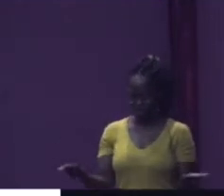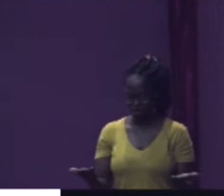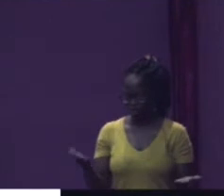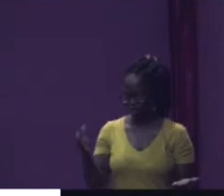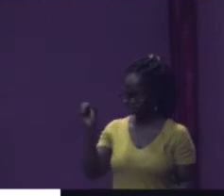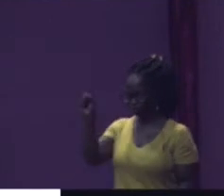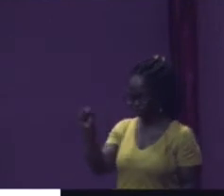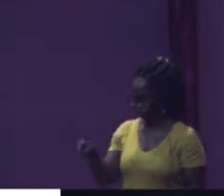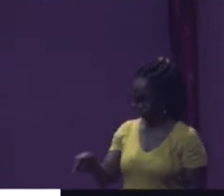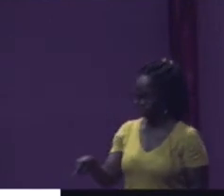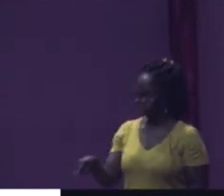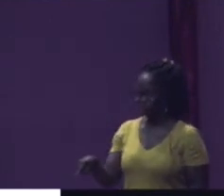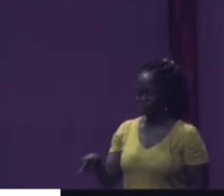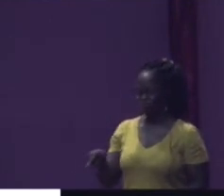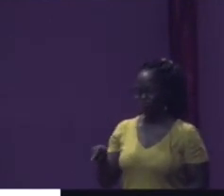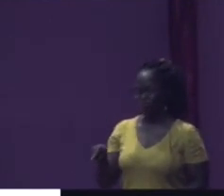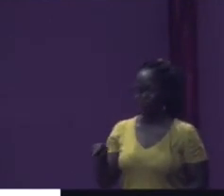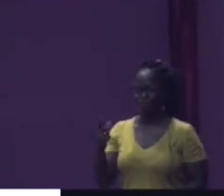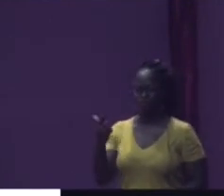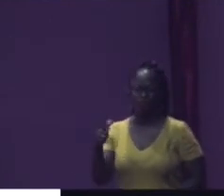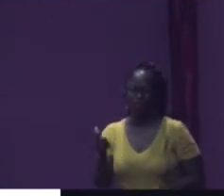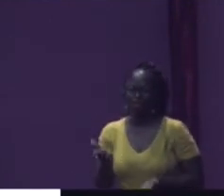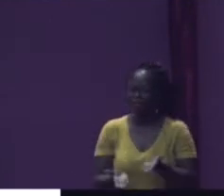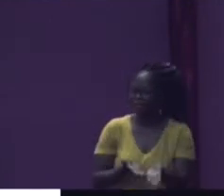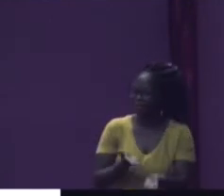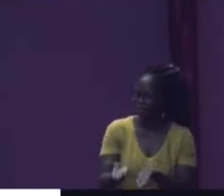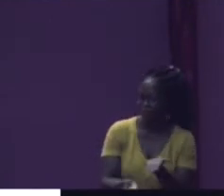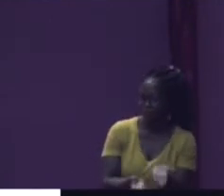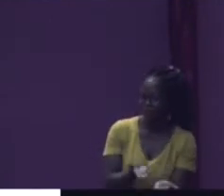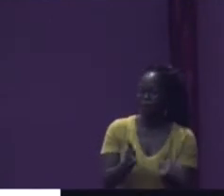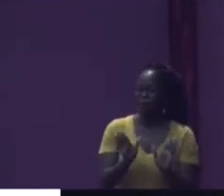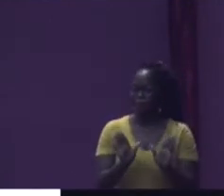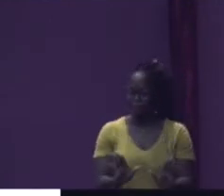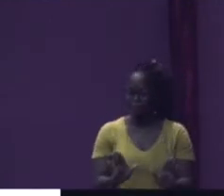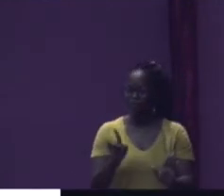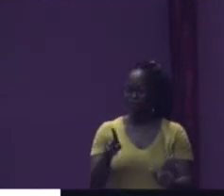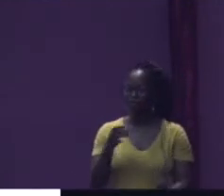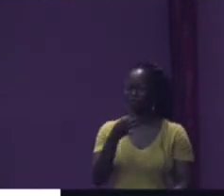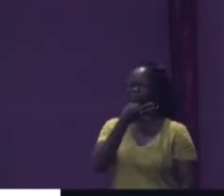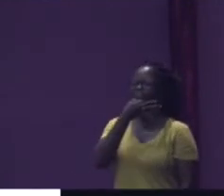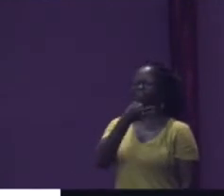in terms of the doctor-patient relationships.